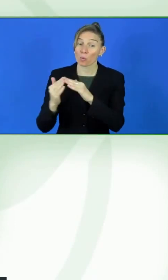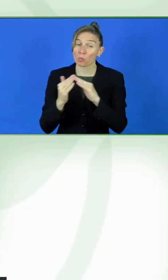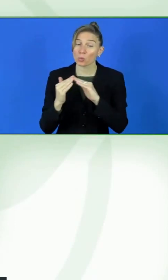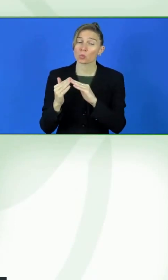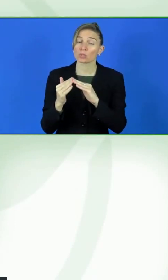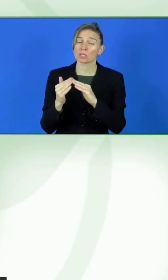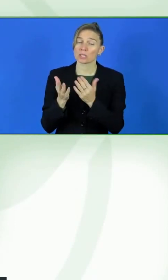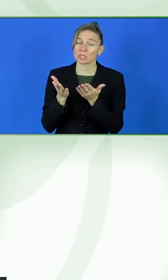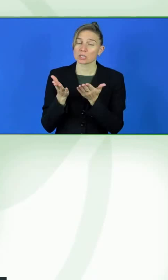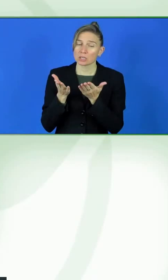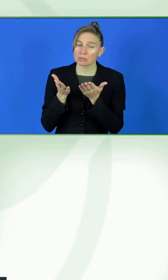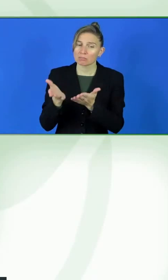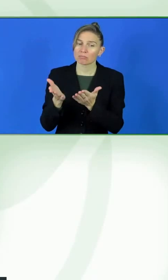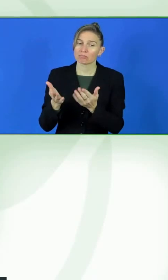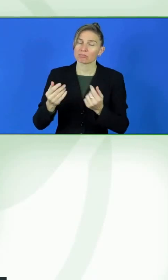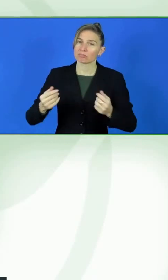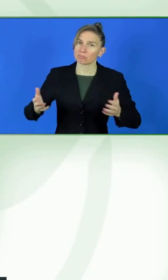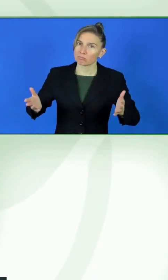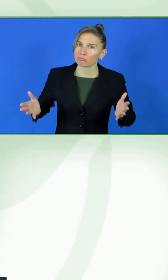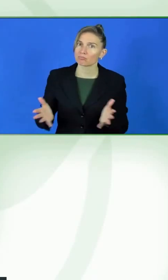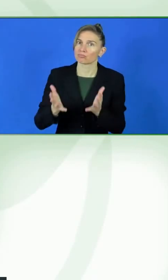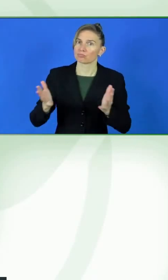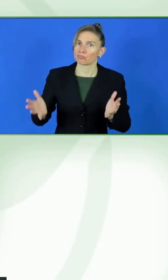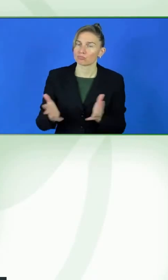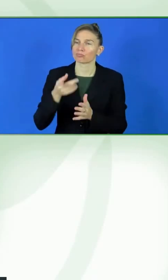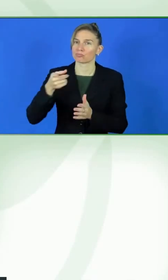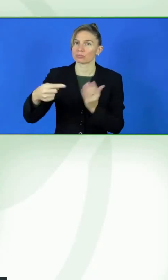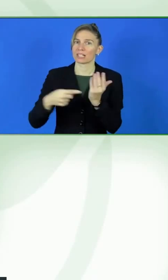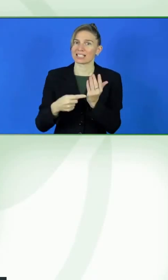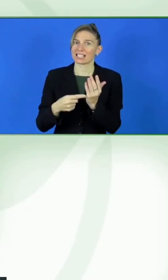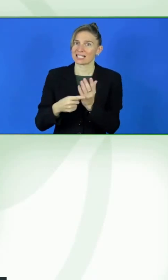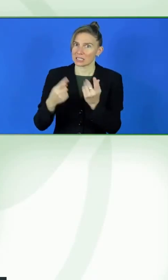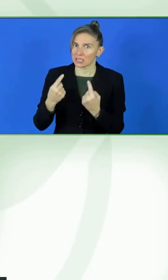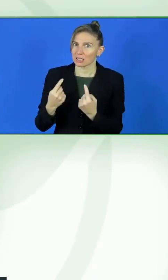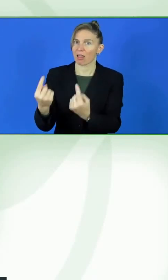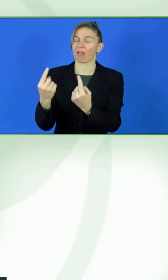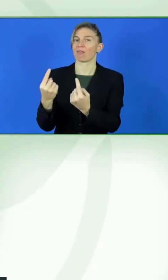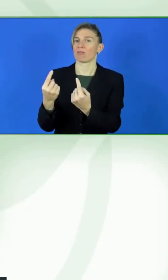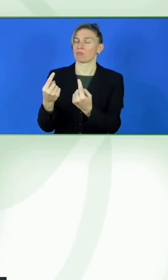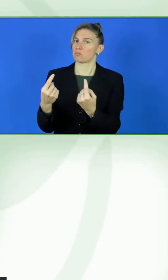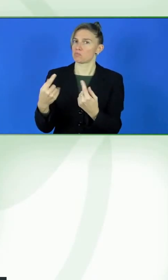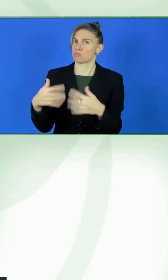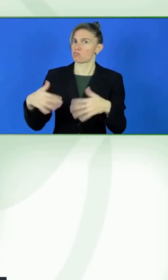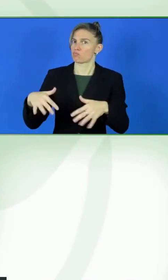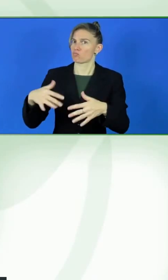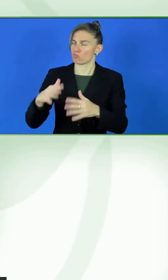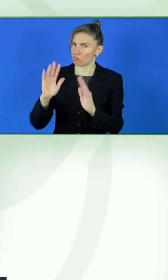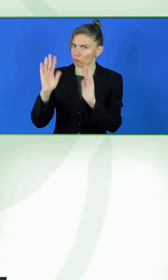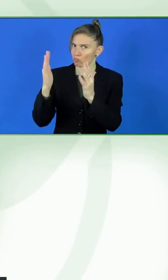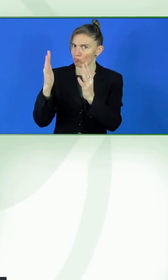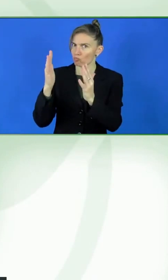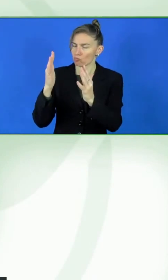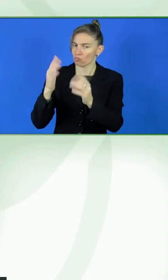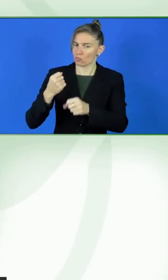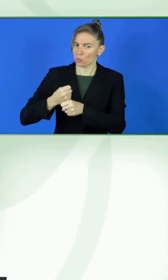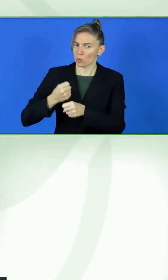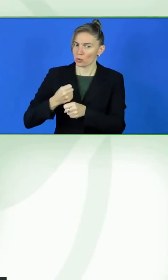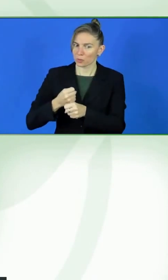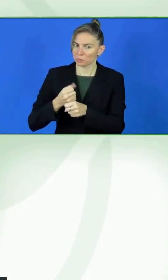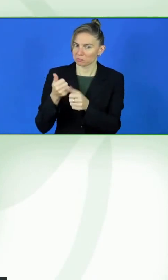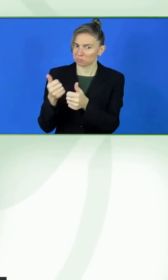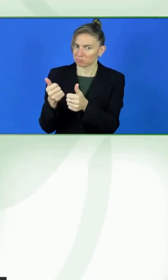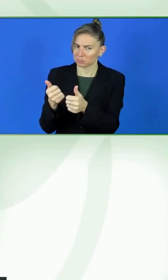promotes this kind of technology on their own, and it's a very recommendable action. And I have